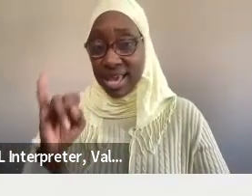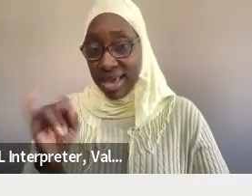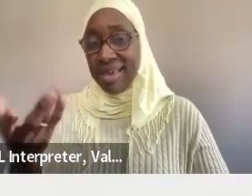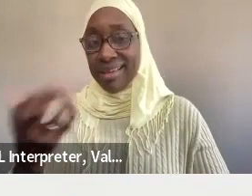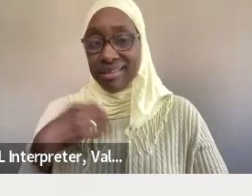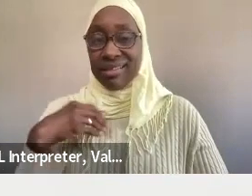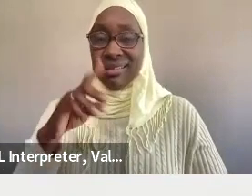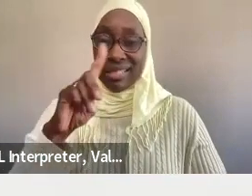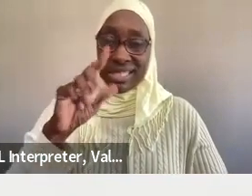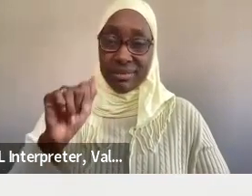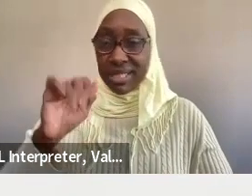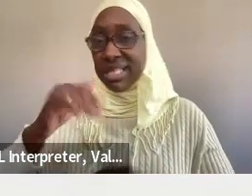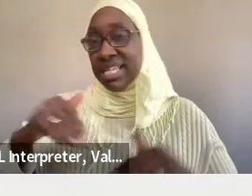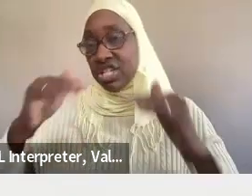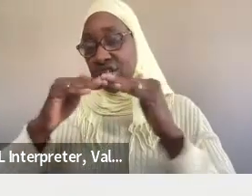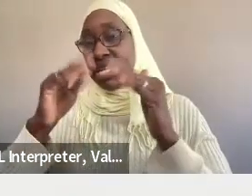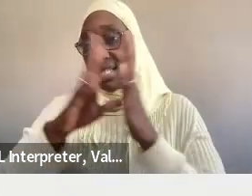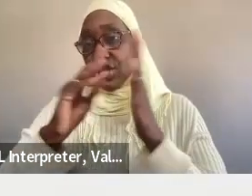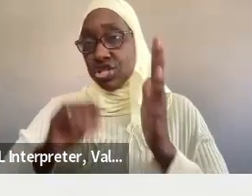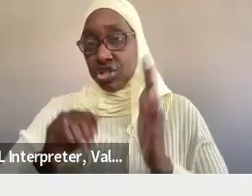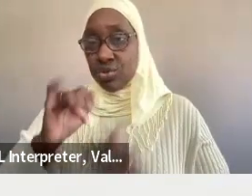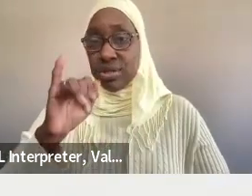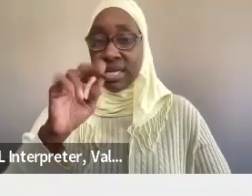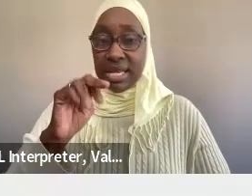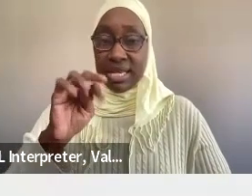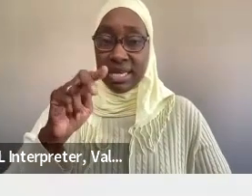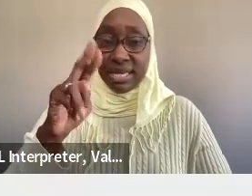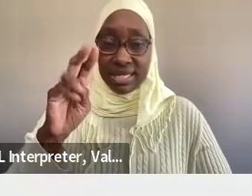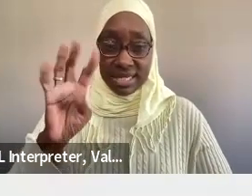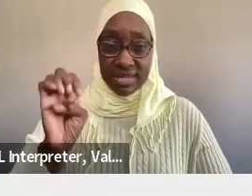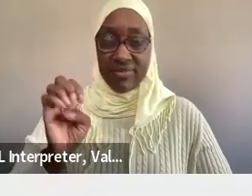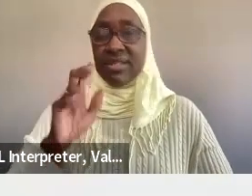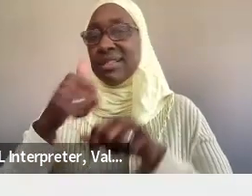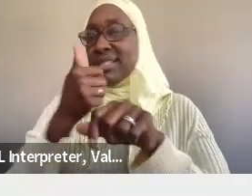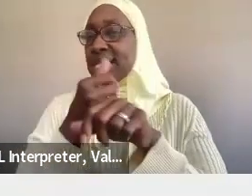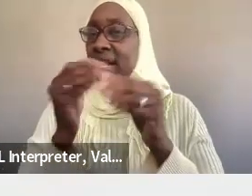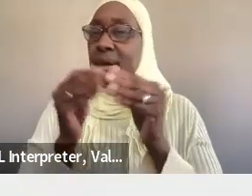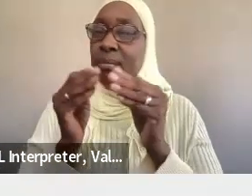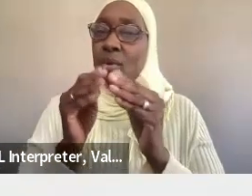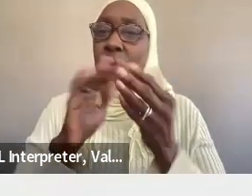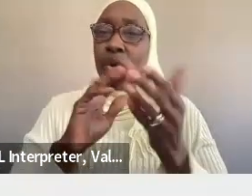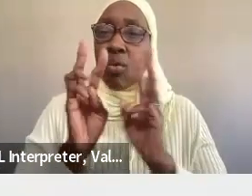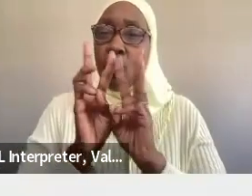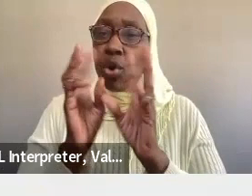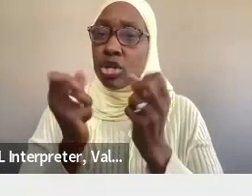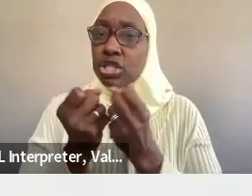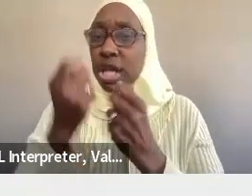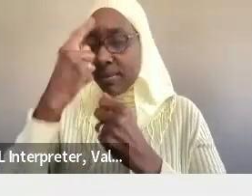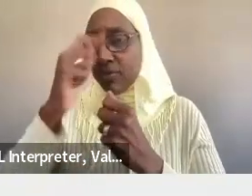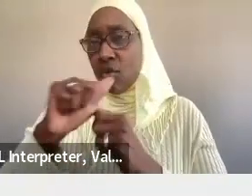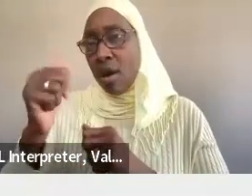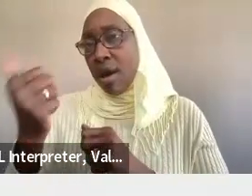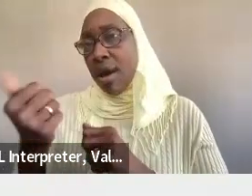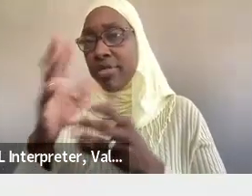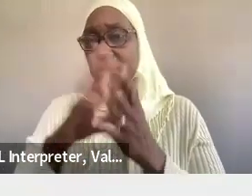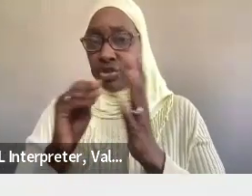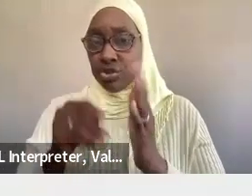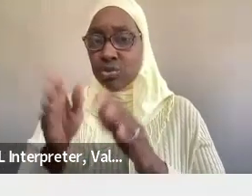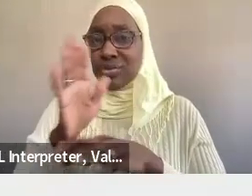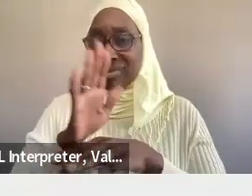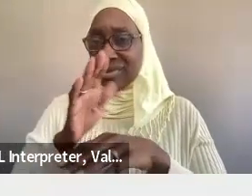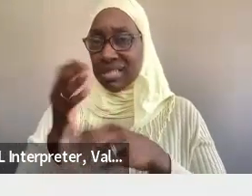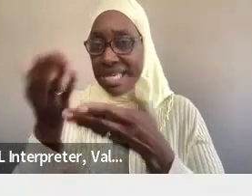more opportunities for disability education, like workshops for other students on campus. We